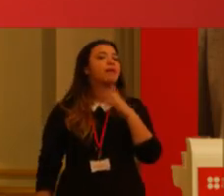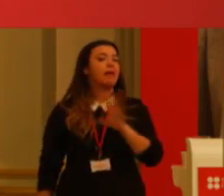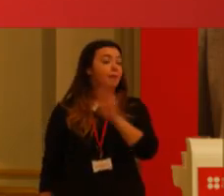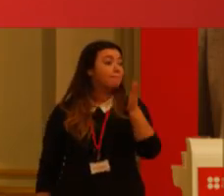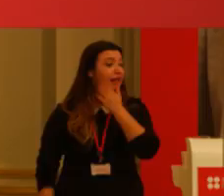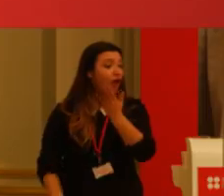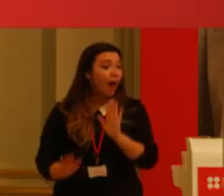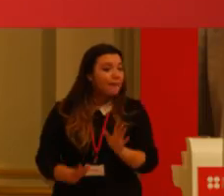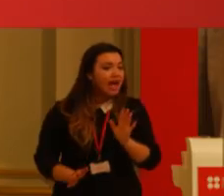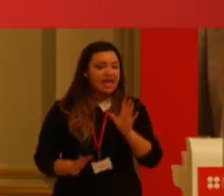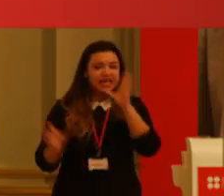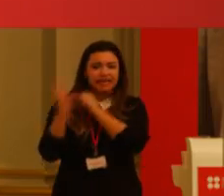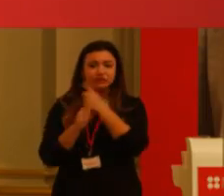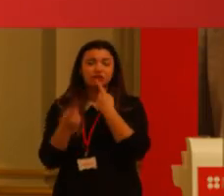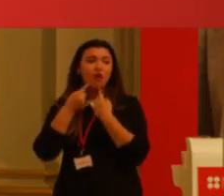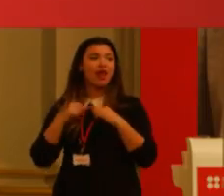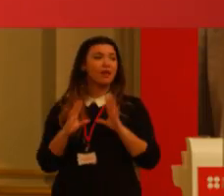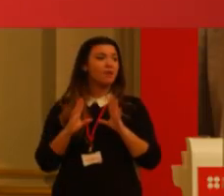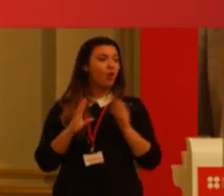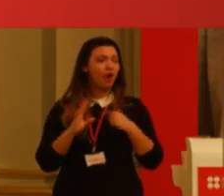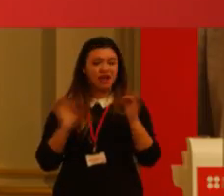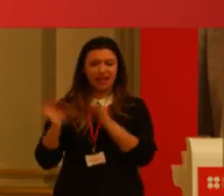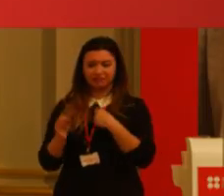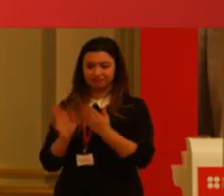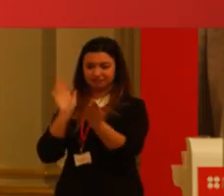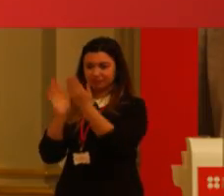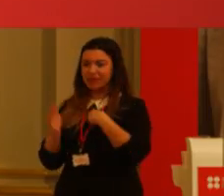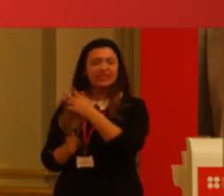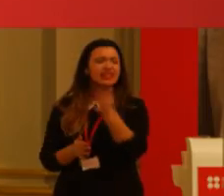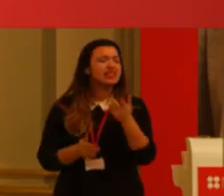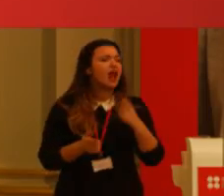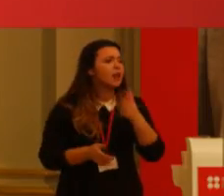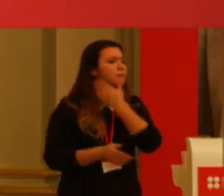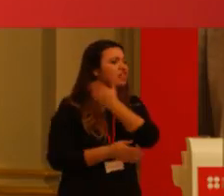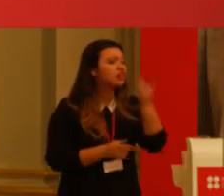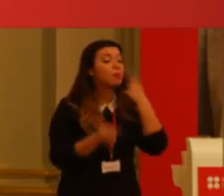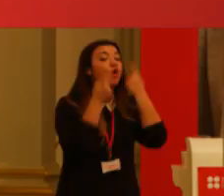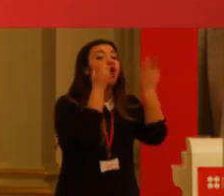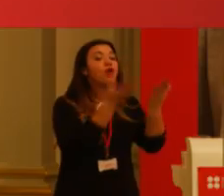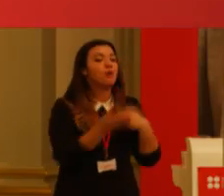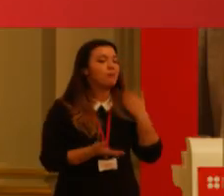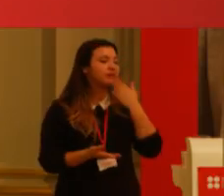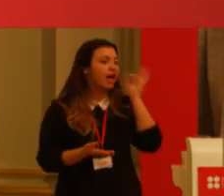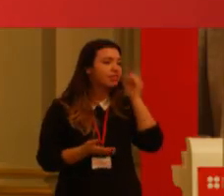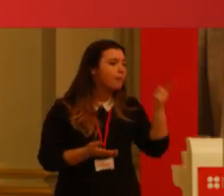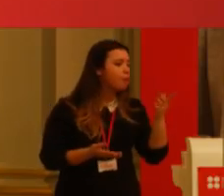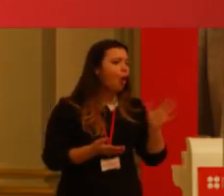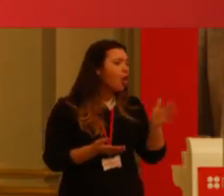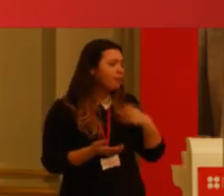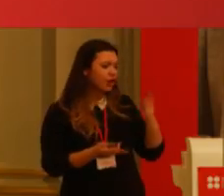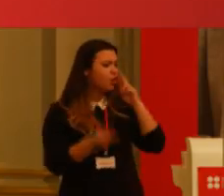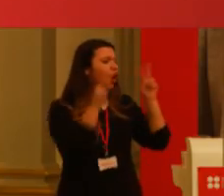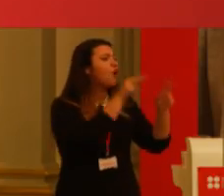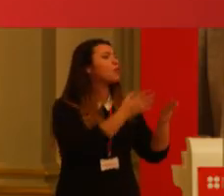So young people should not say that there is no interaction with them. Instead, we should say they don't see